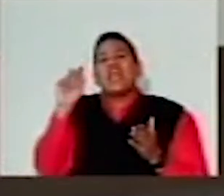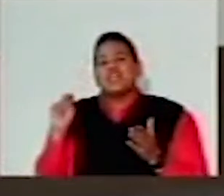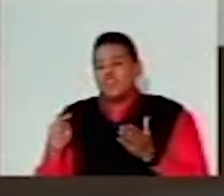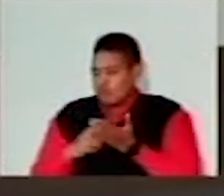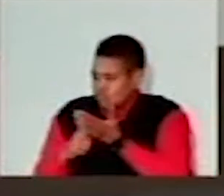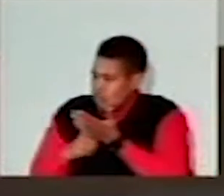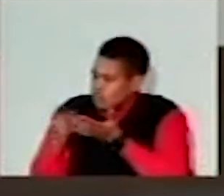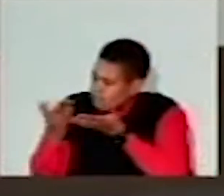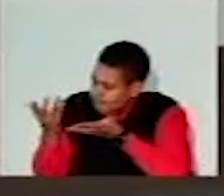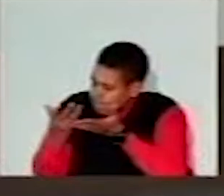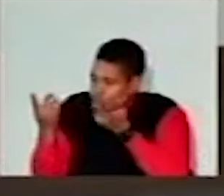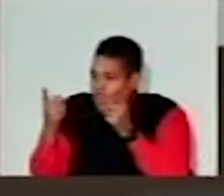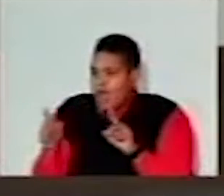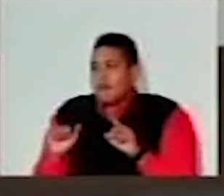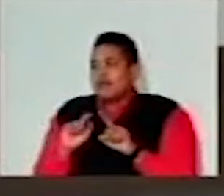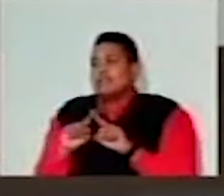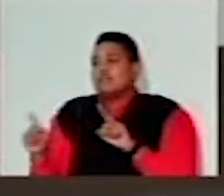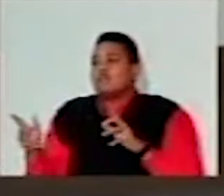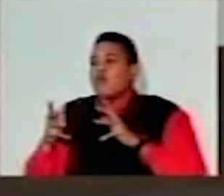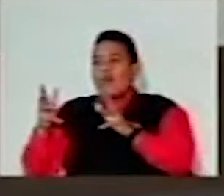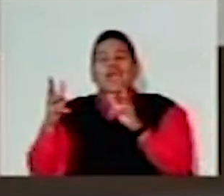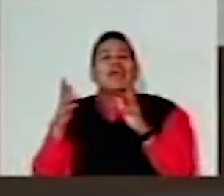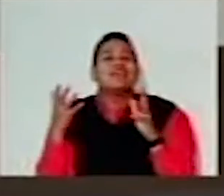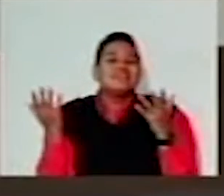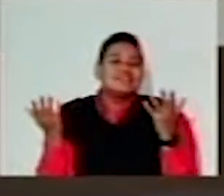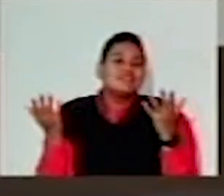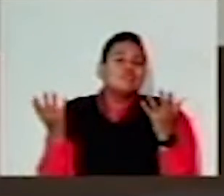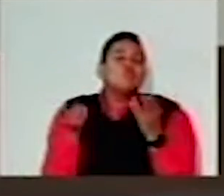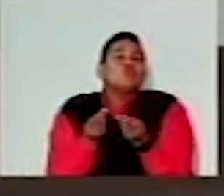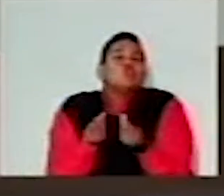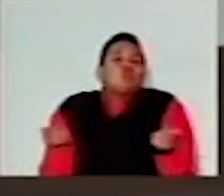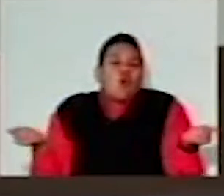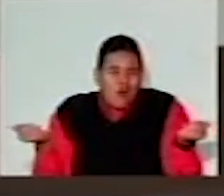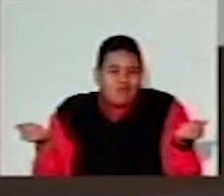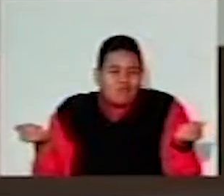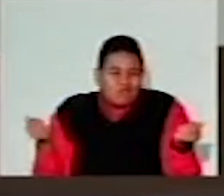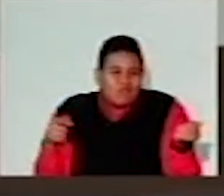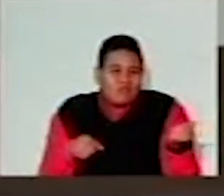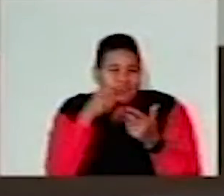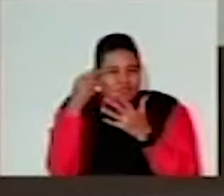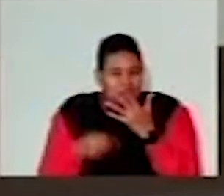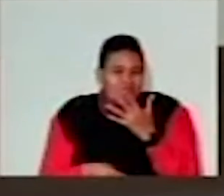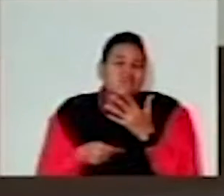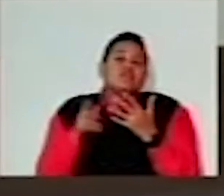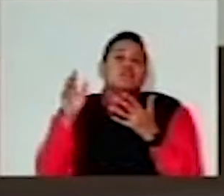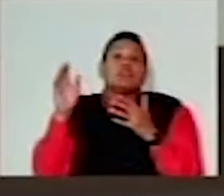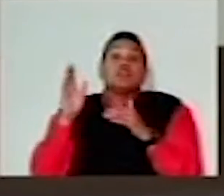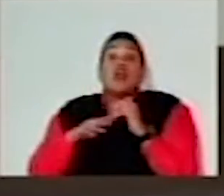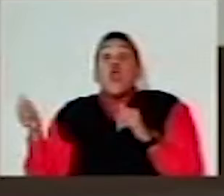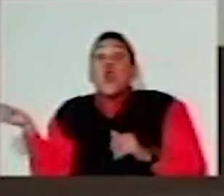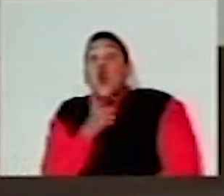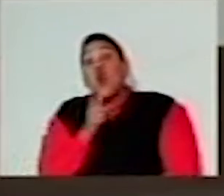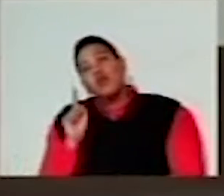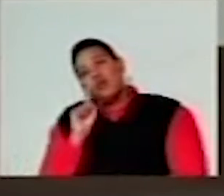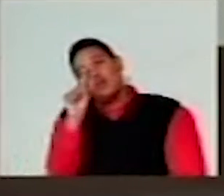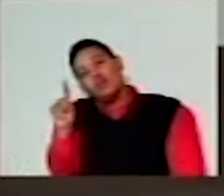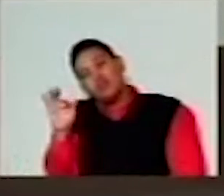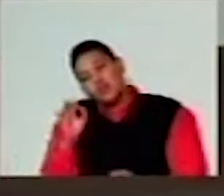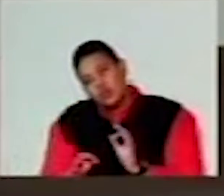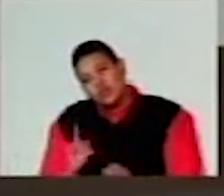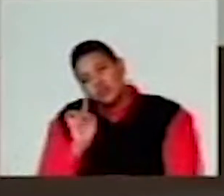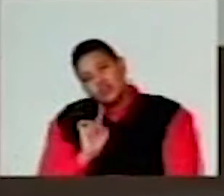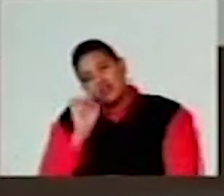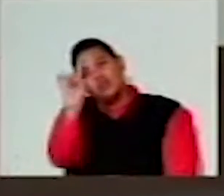use other means to resolve cases rather than everyone coming to